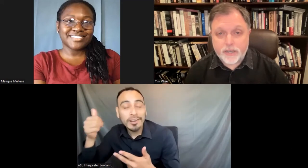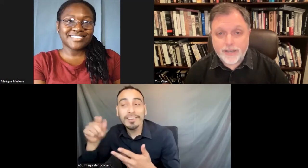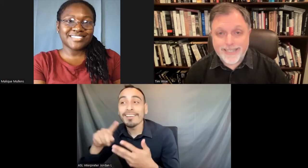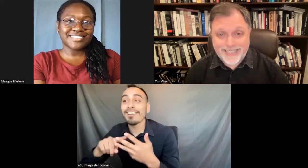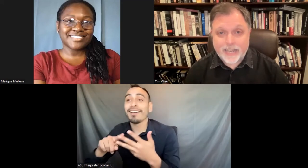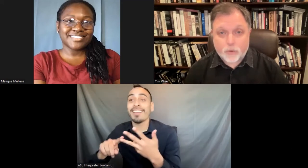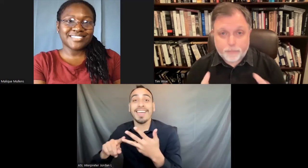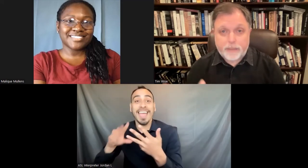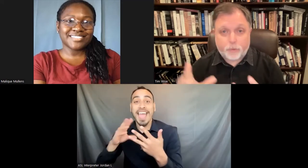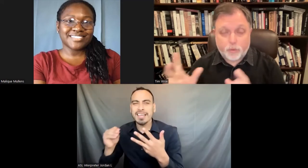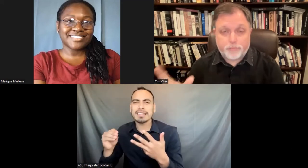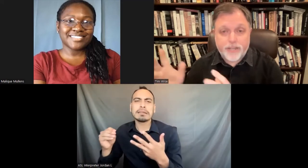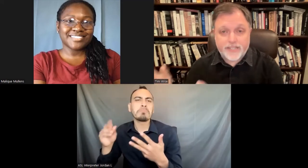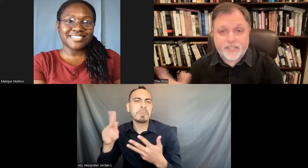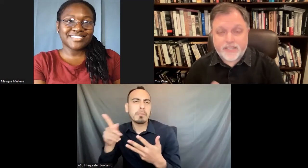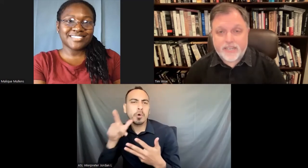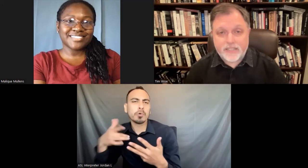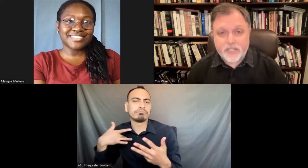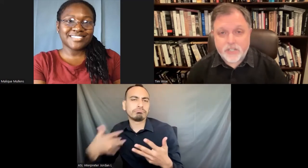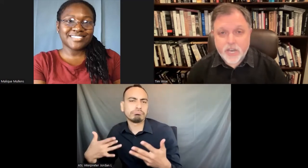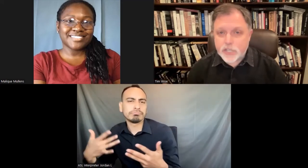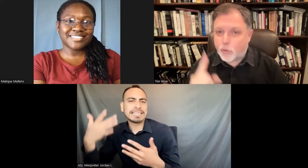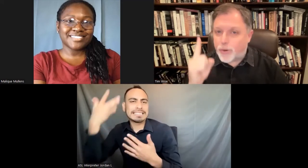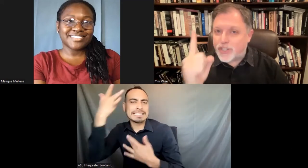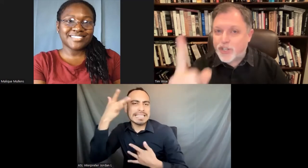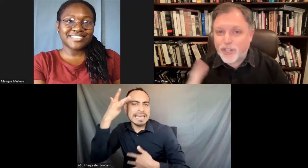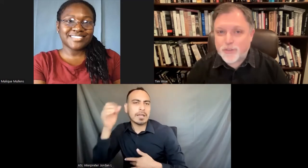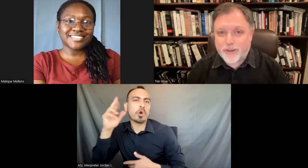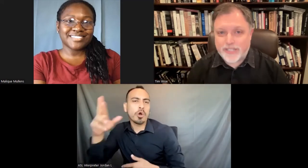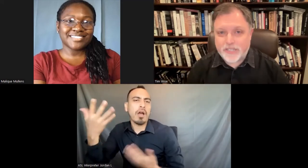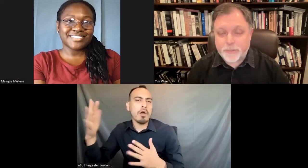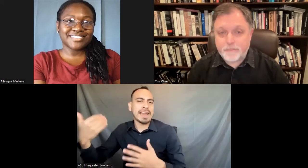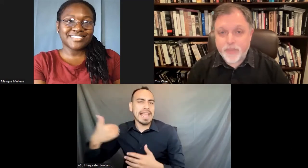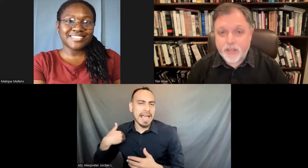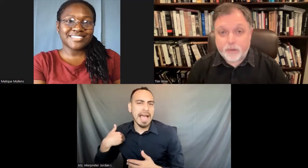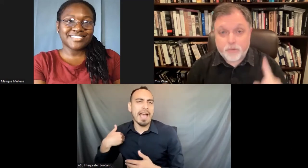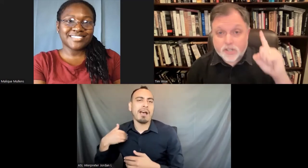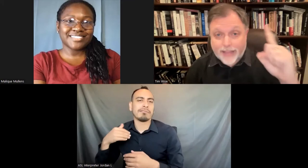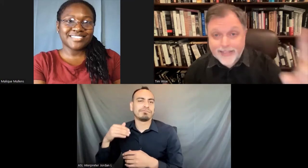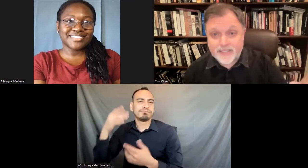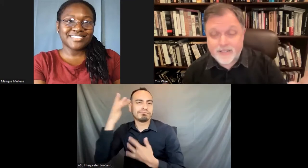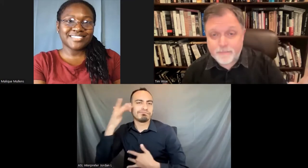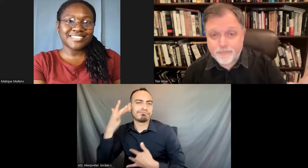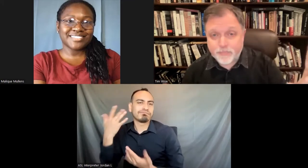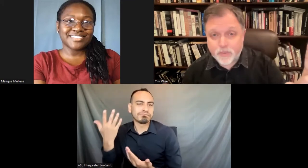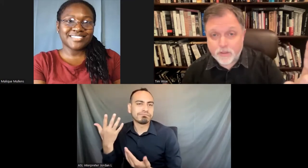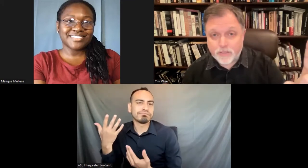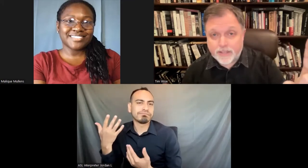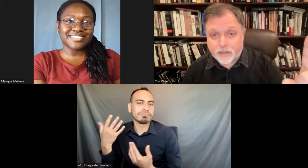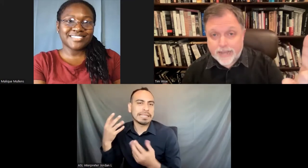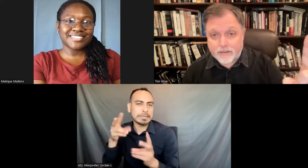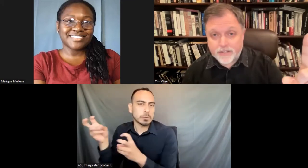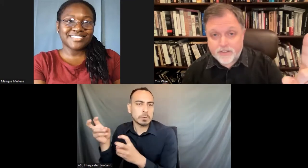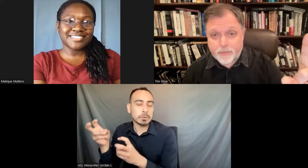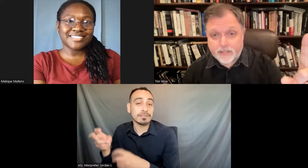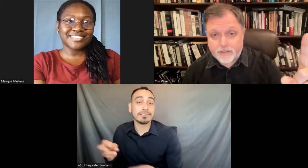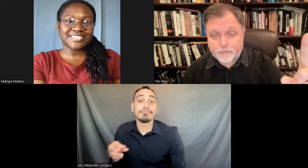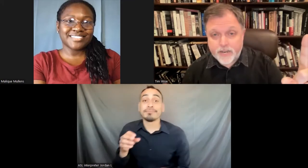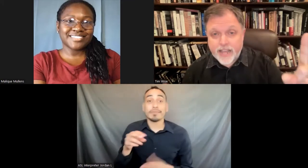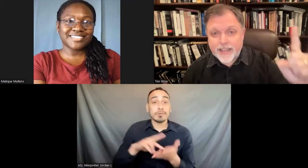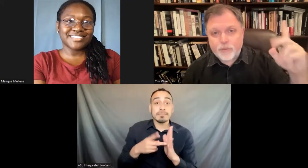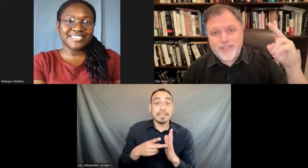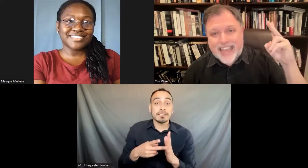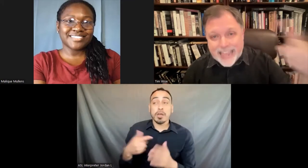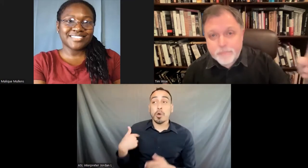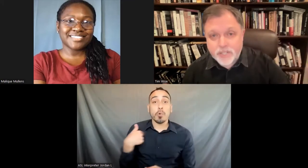disproportionately sick or people with pre-existing conditions. So it wasn't just racism. It was classism that allowed us to be